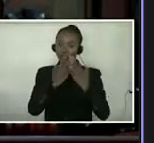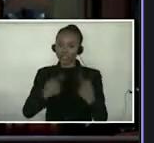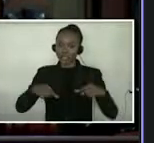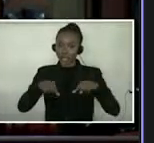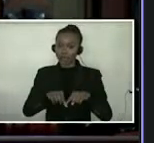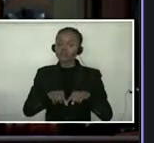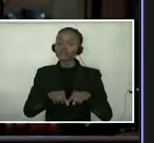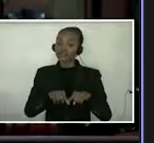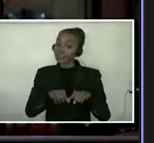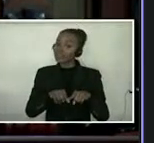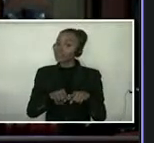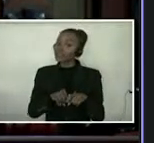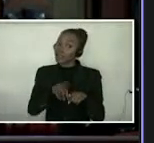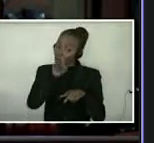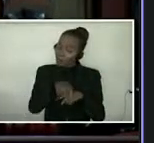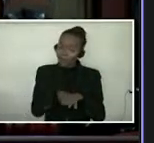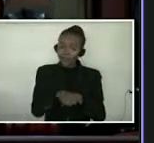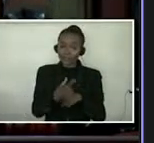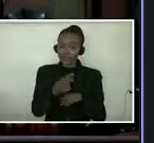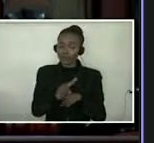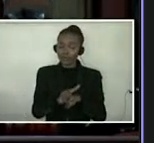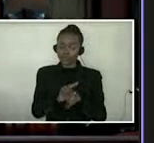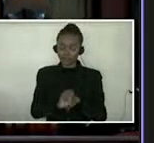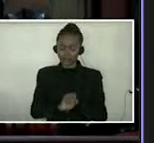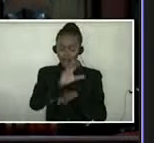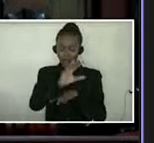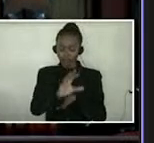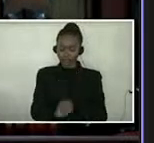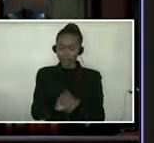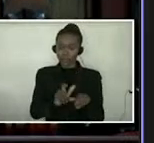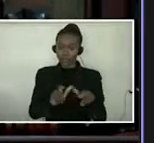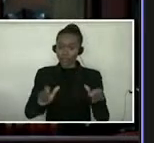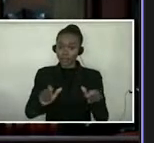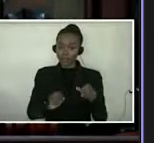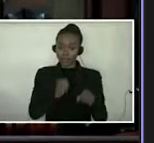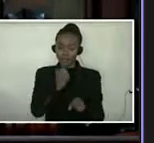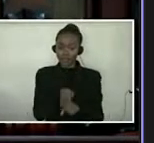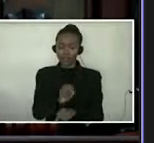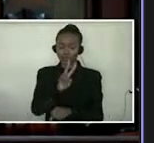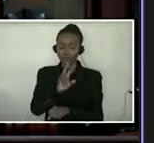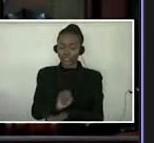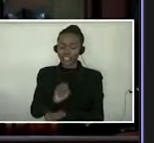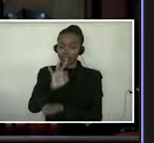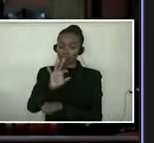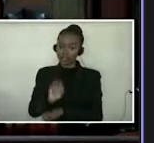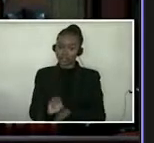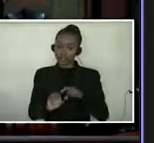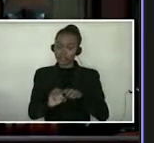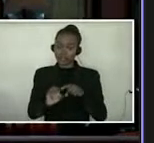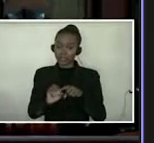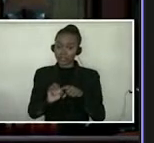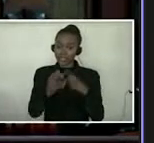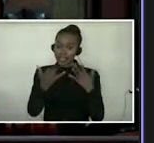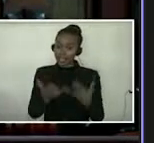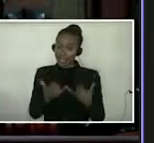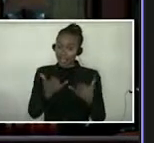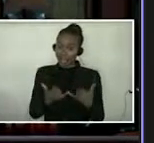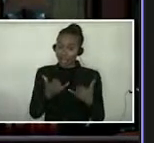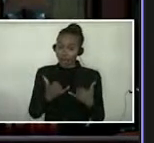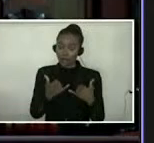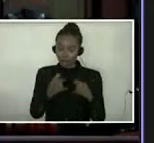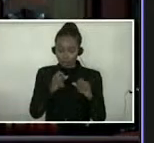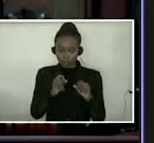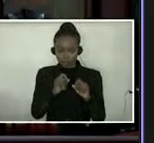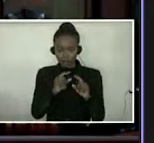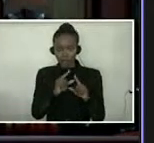of the overwhelming majority of south africans that by 2030 our people will be more conscious of the things they have in common than